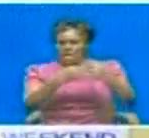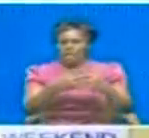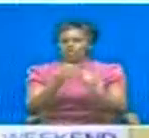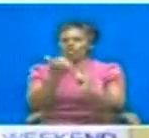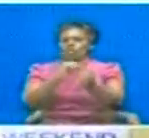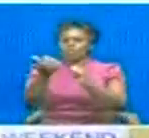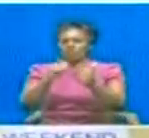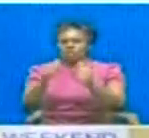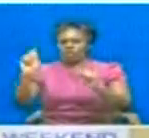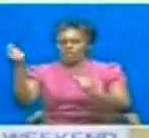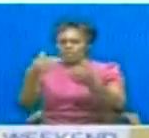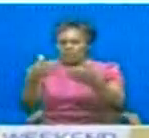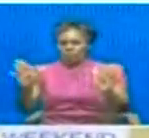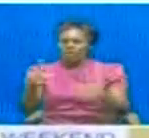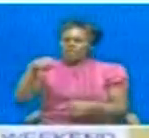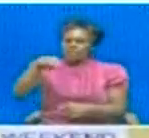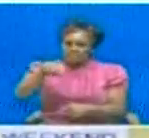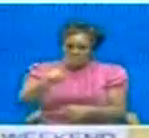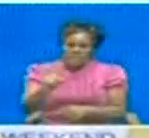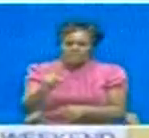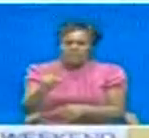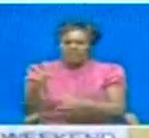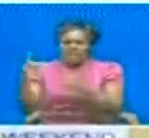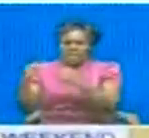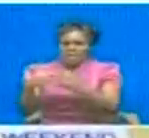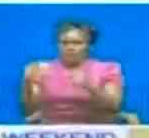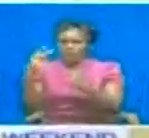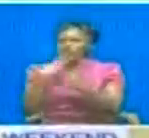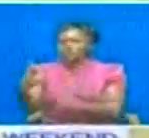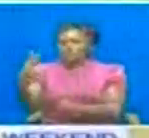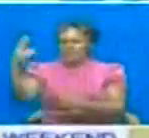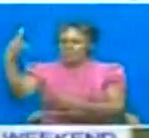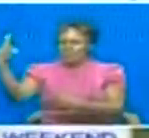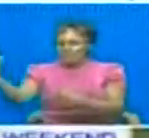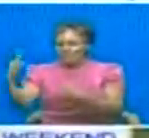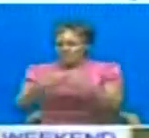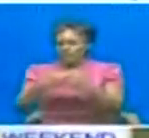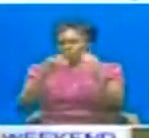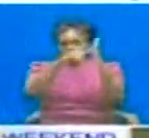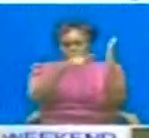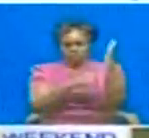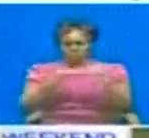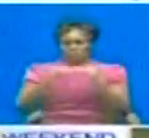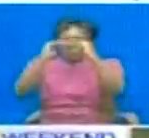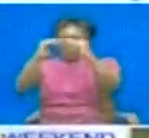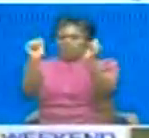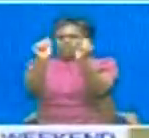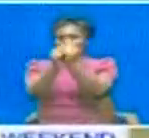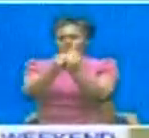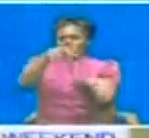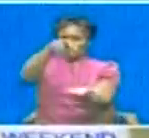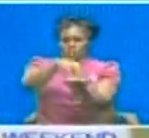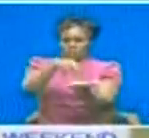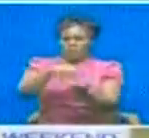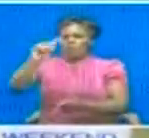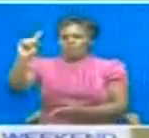Open. Indiza took his tally to 8 under par for a total of 208 points to climb to the 10th position. He bogeyed